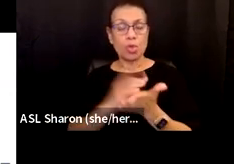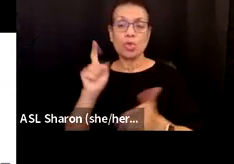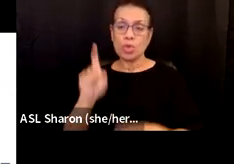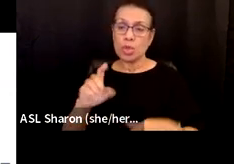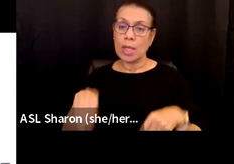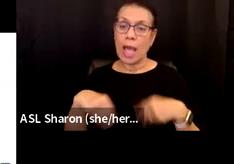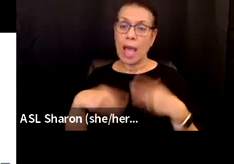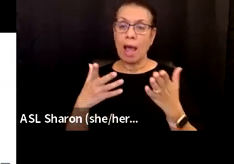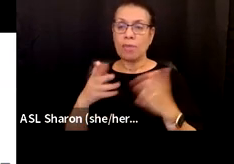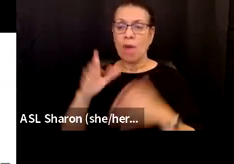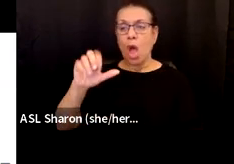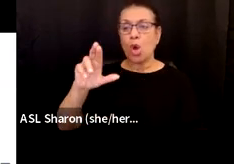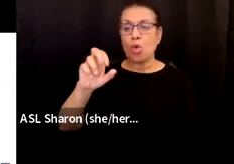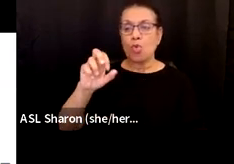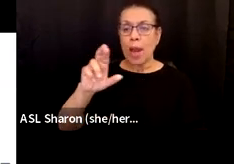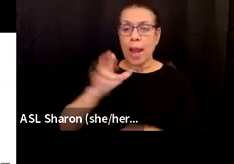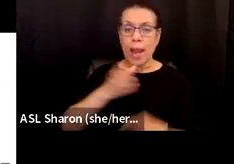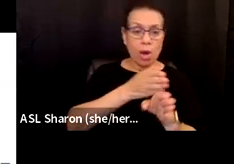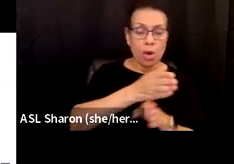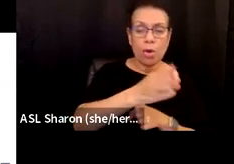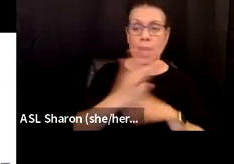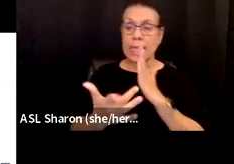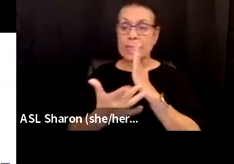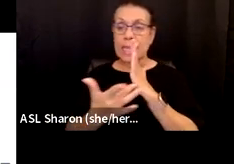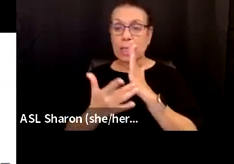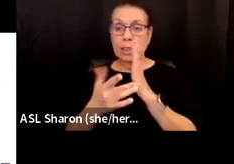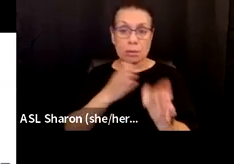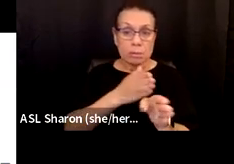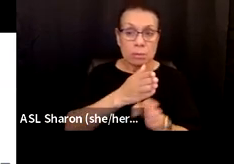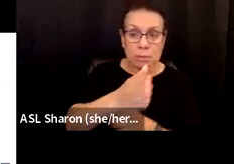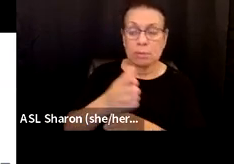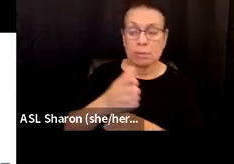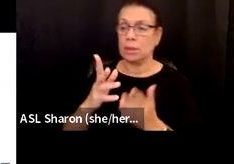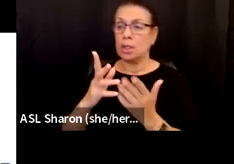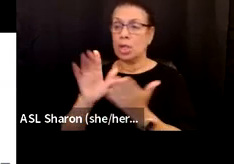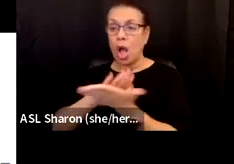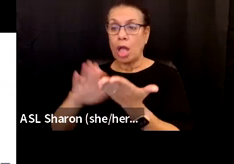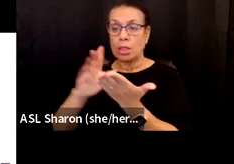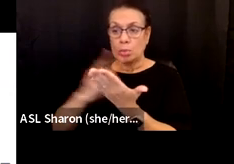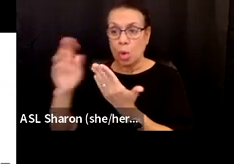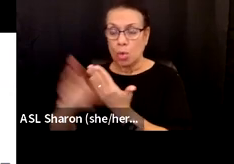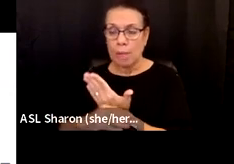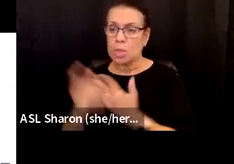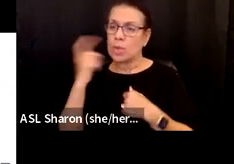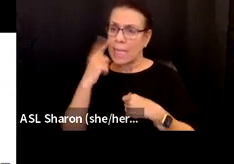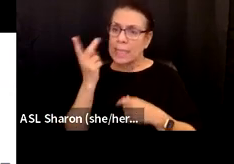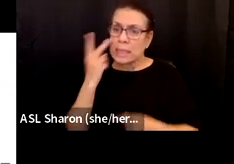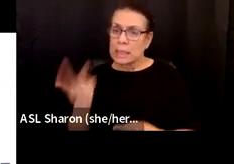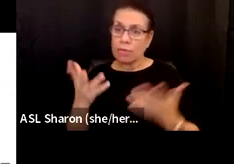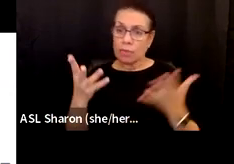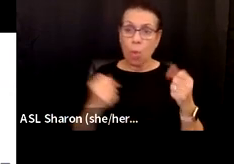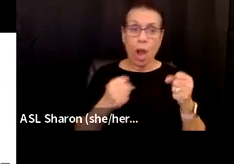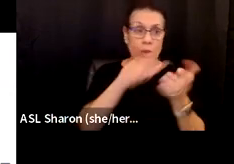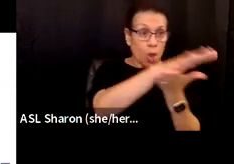career and technical programs and pathways and opportunities for them to explore different career options